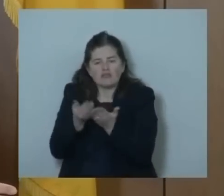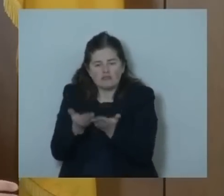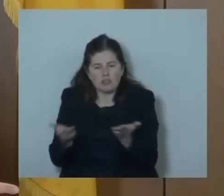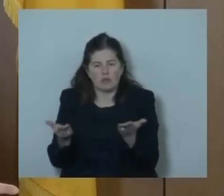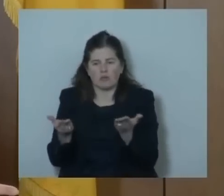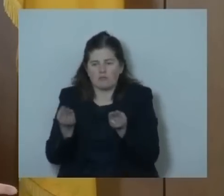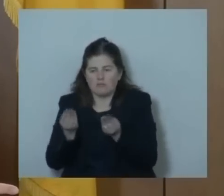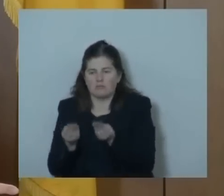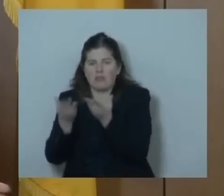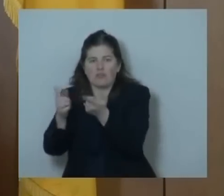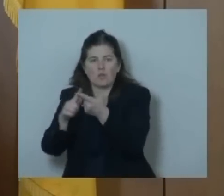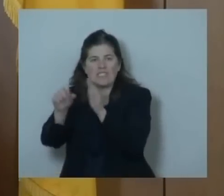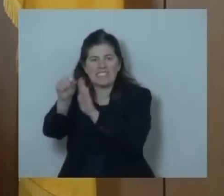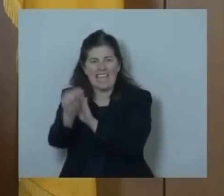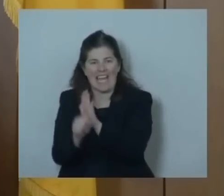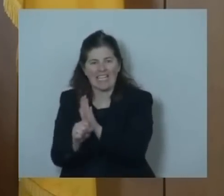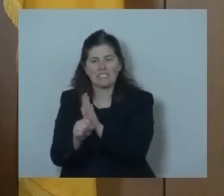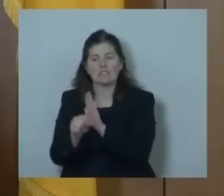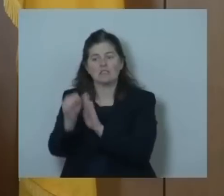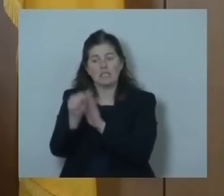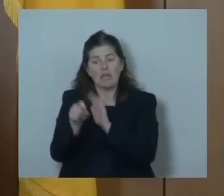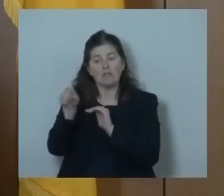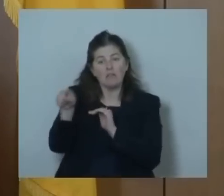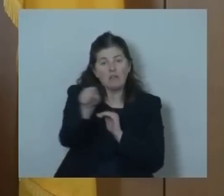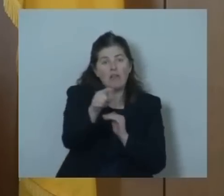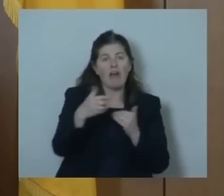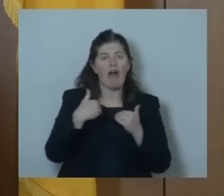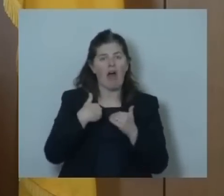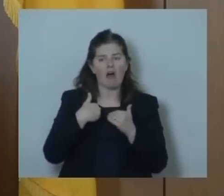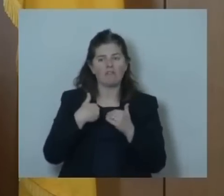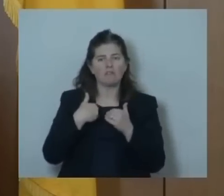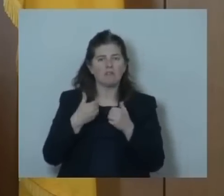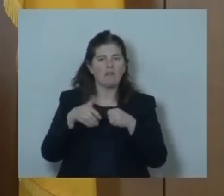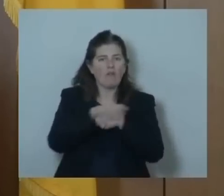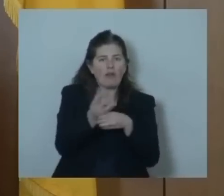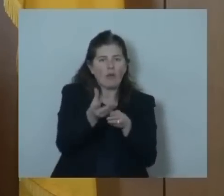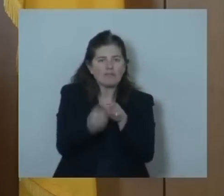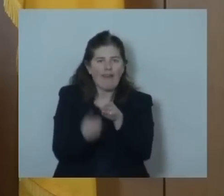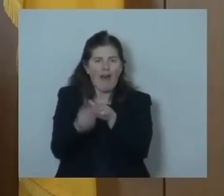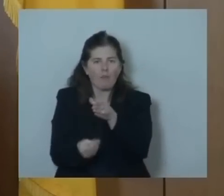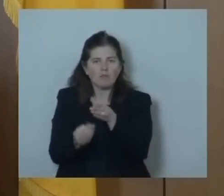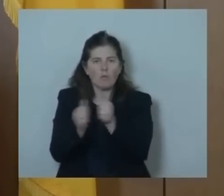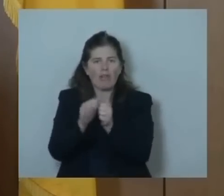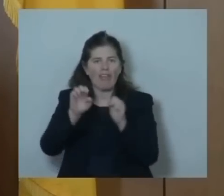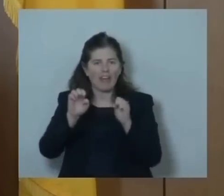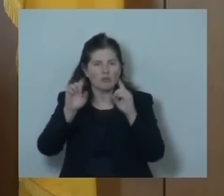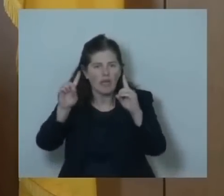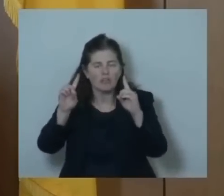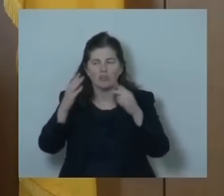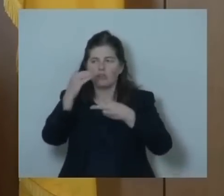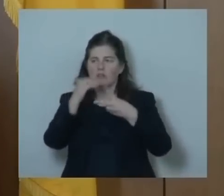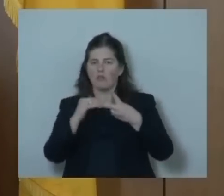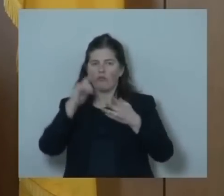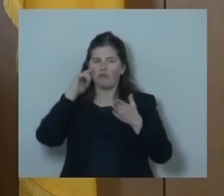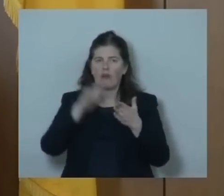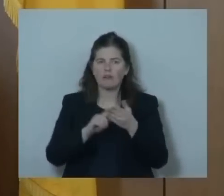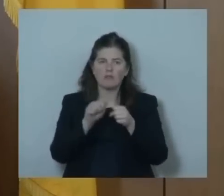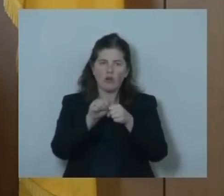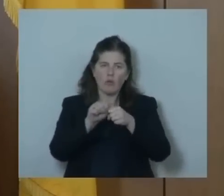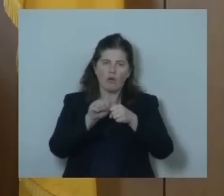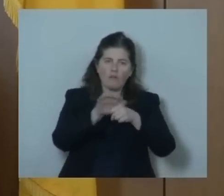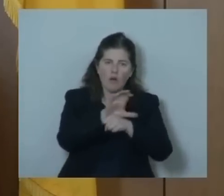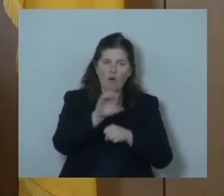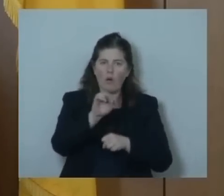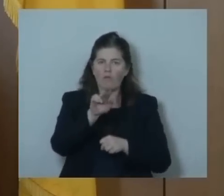to states that deal with, right, covering the gaps in education, recognizing that COVID-19